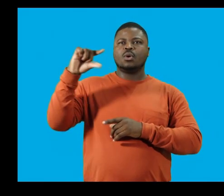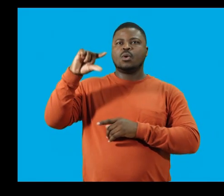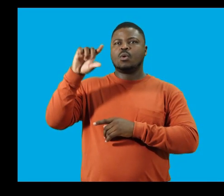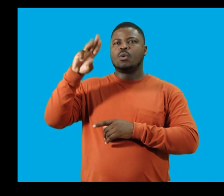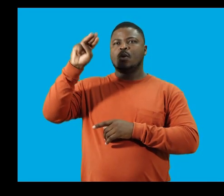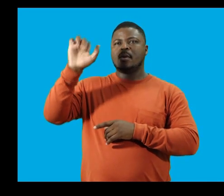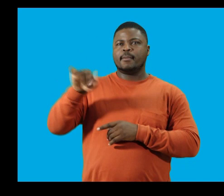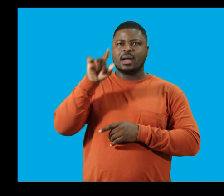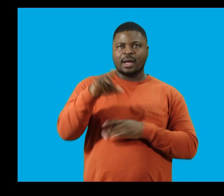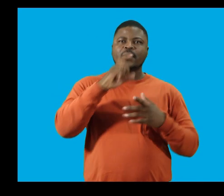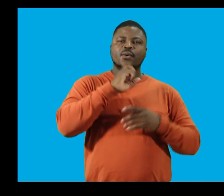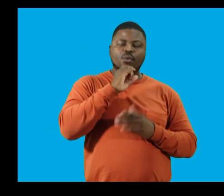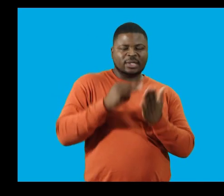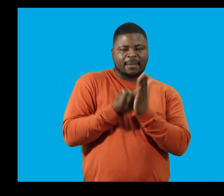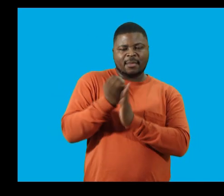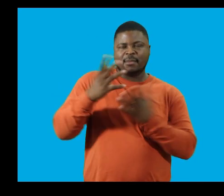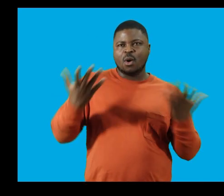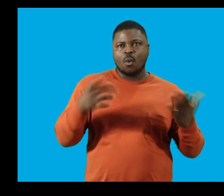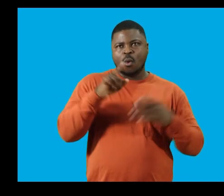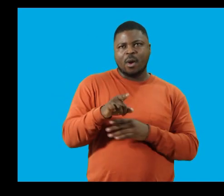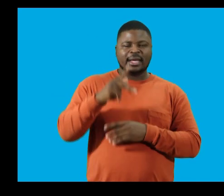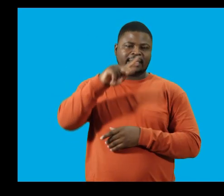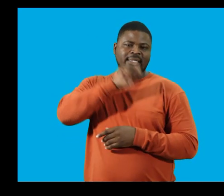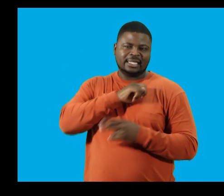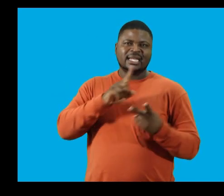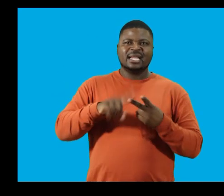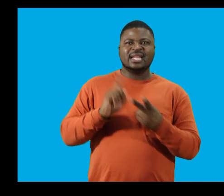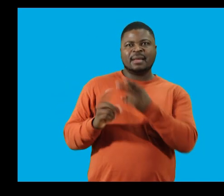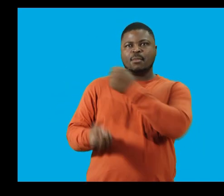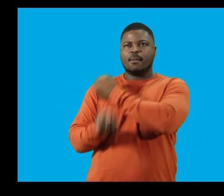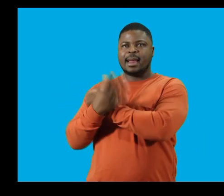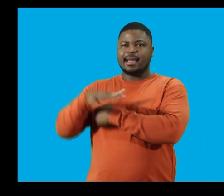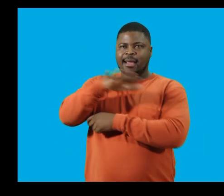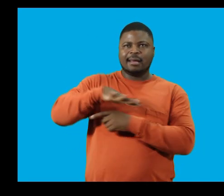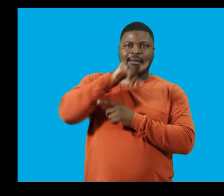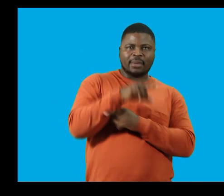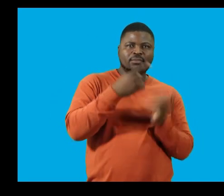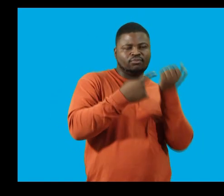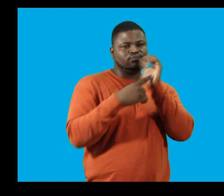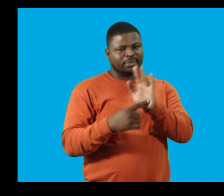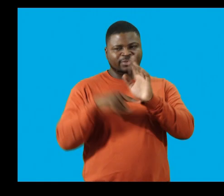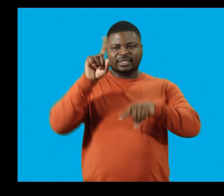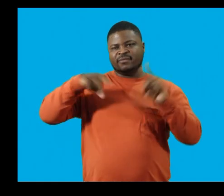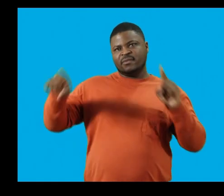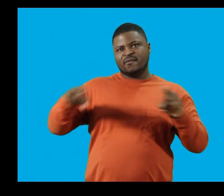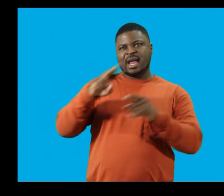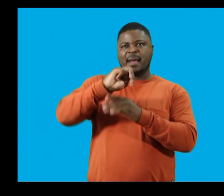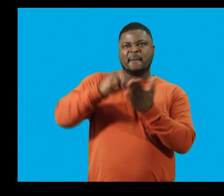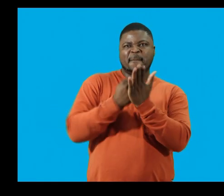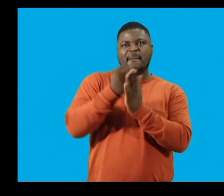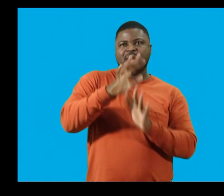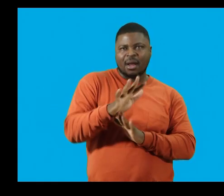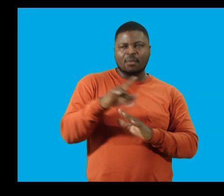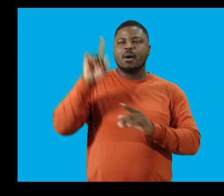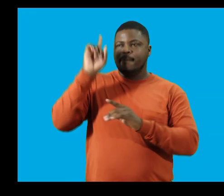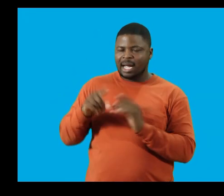of KwaZulu-Natal and Mpumalanga to let her learners understand the different types of maps. Study